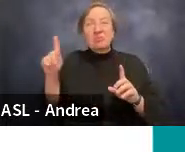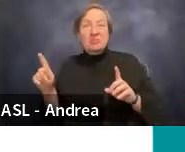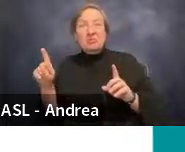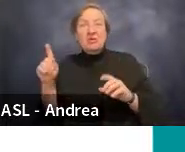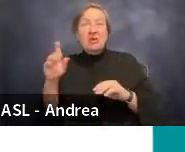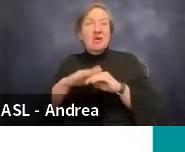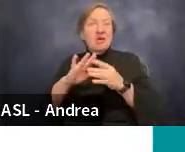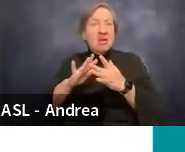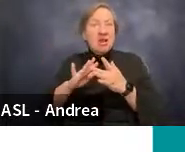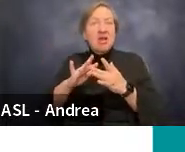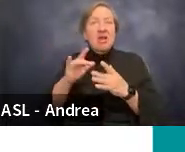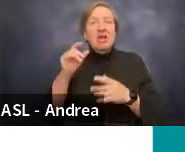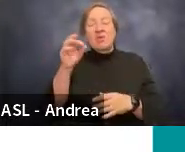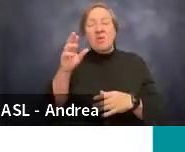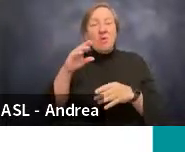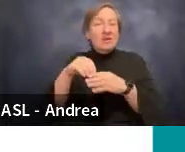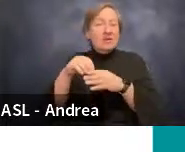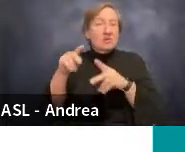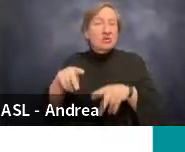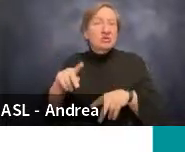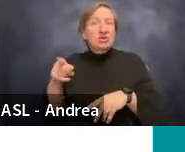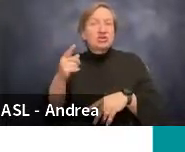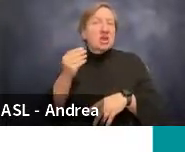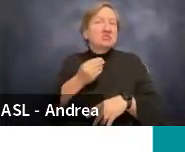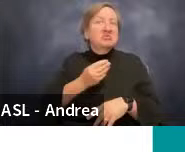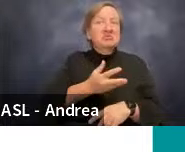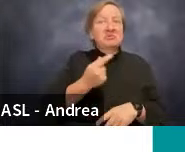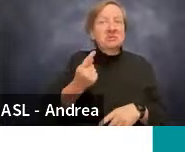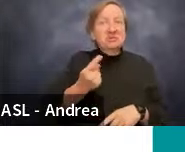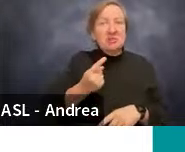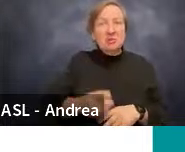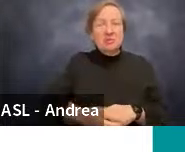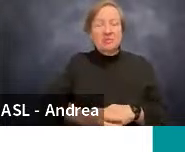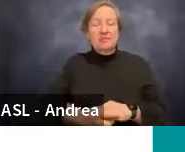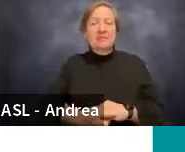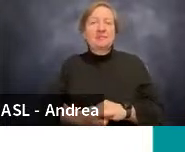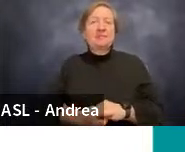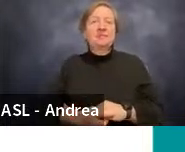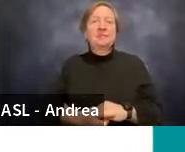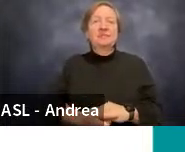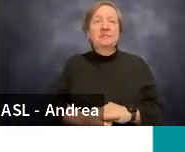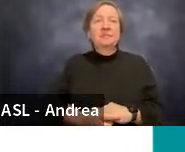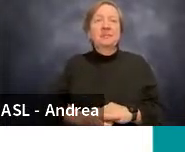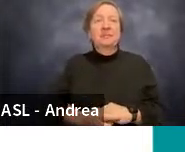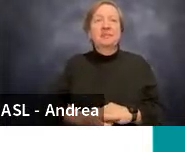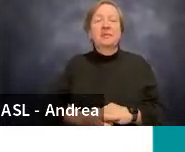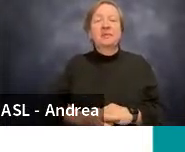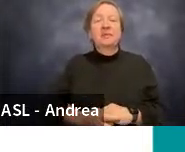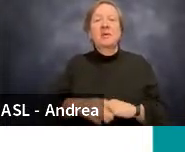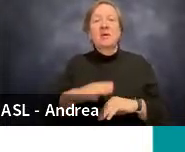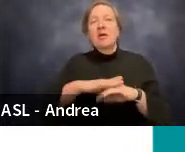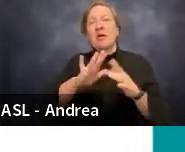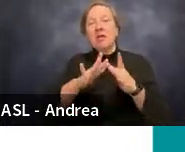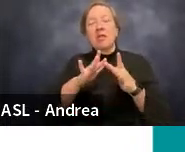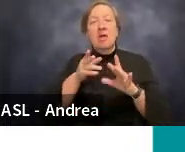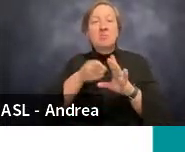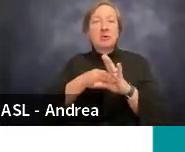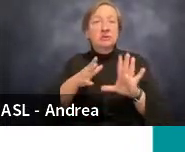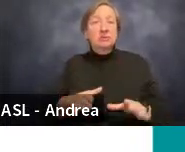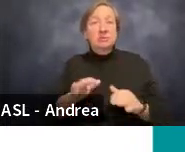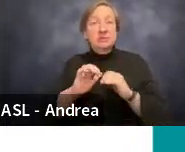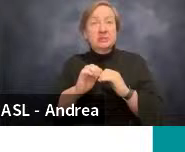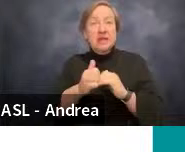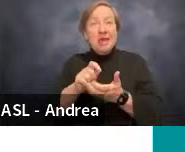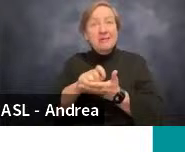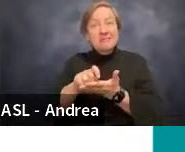virtually or in person, please just let one of the facilitators know. Virtual participants can participate by taking